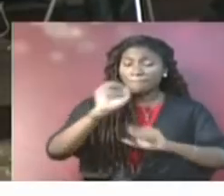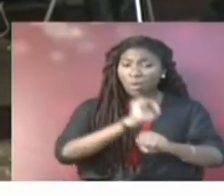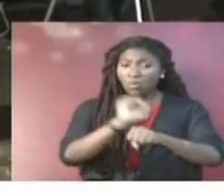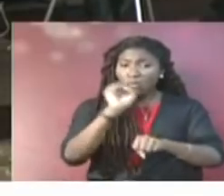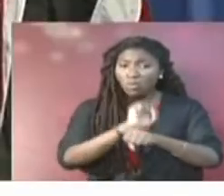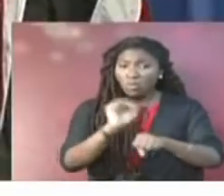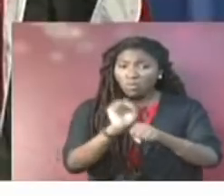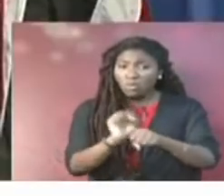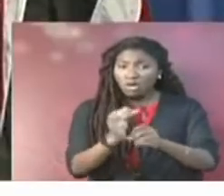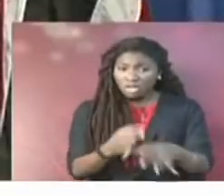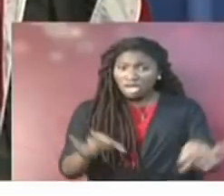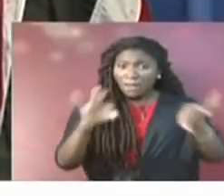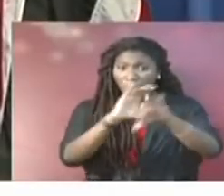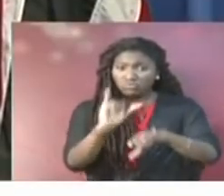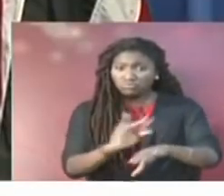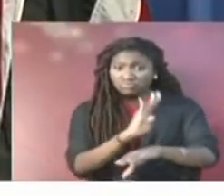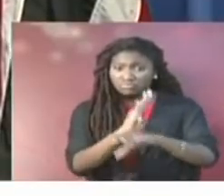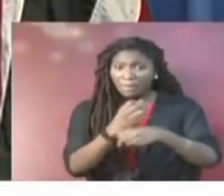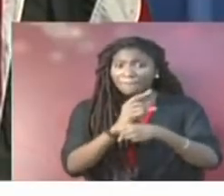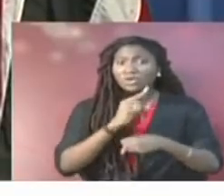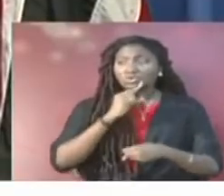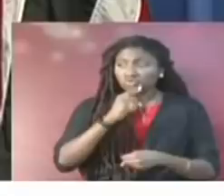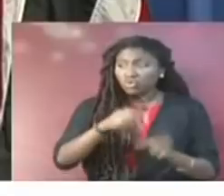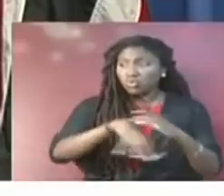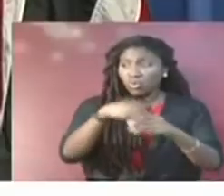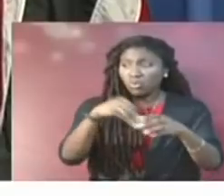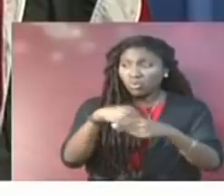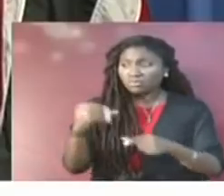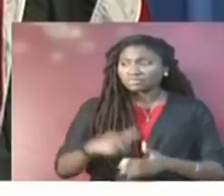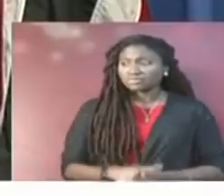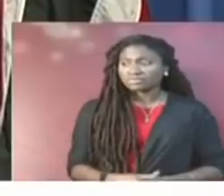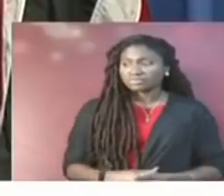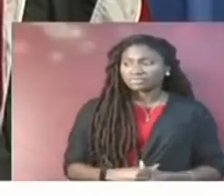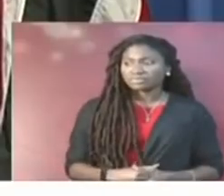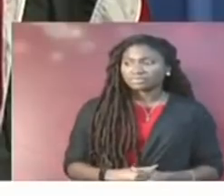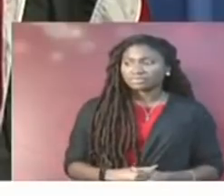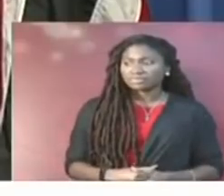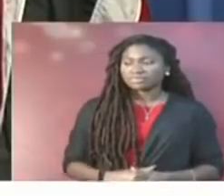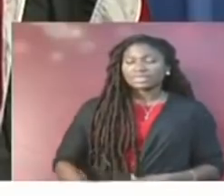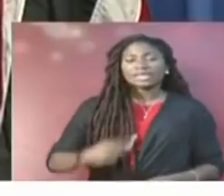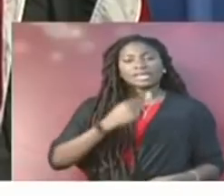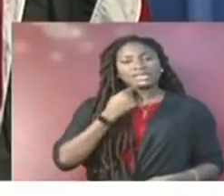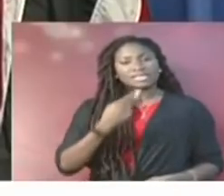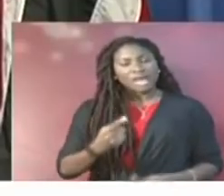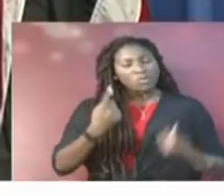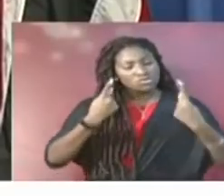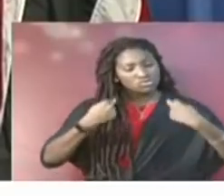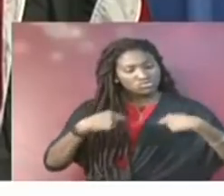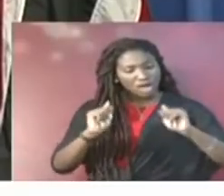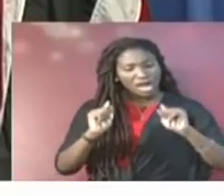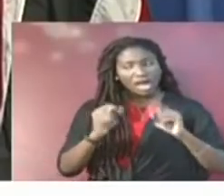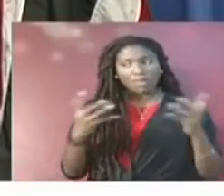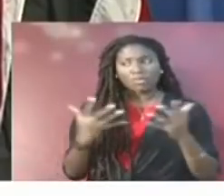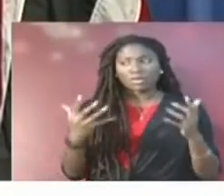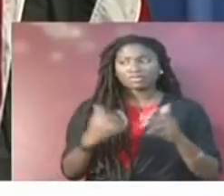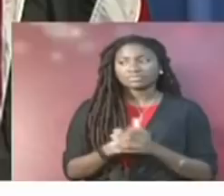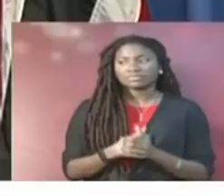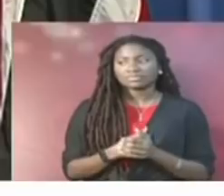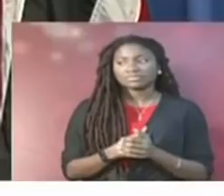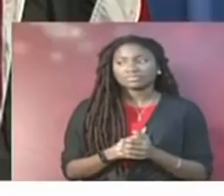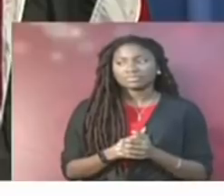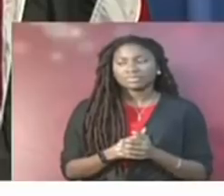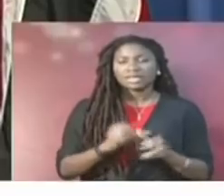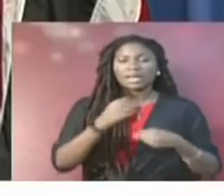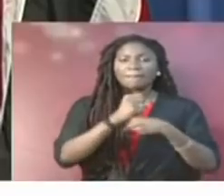persons? Well, not ensuring that essential persons are there. What we tried before was to have the police ensure that we stay in groups